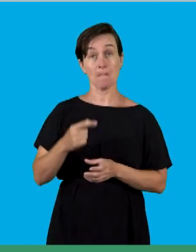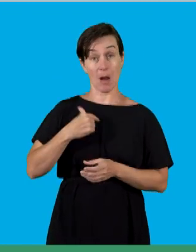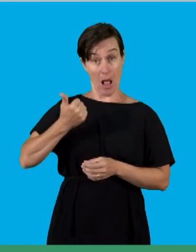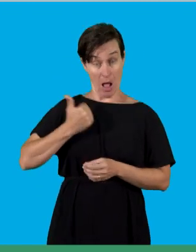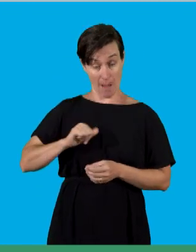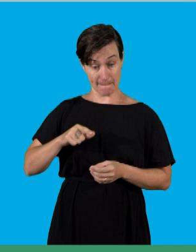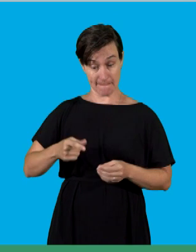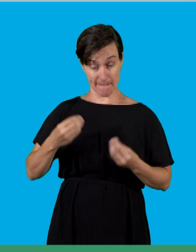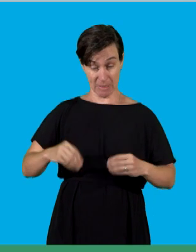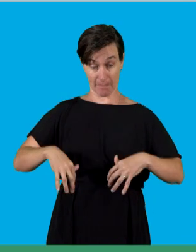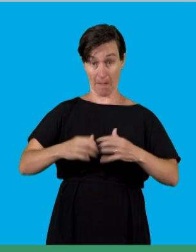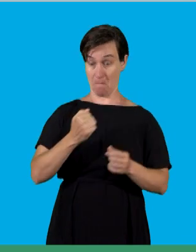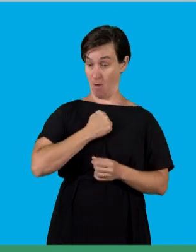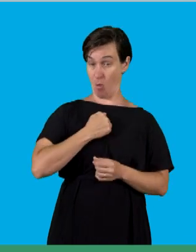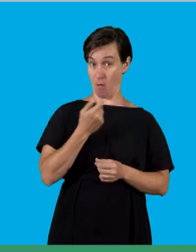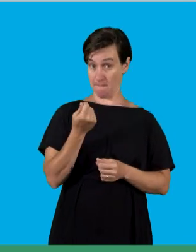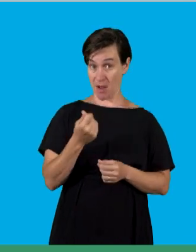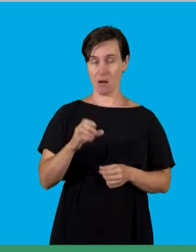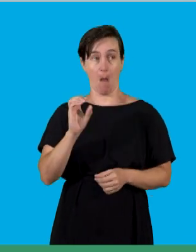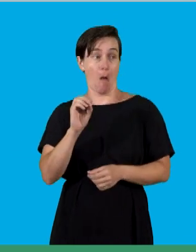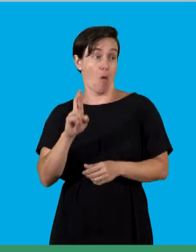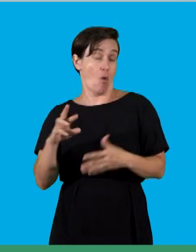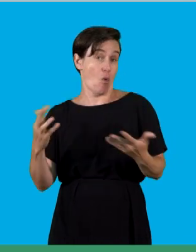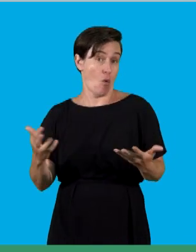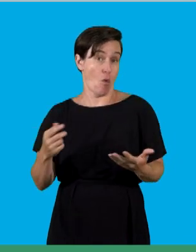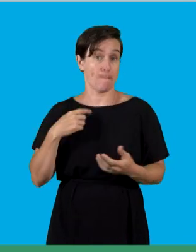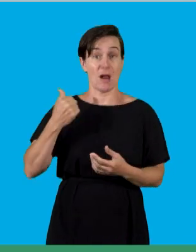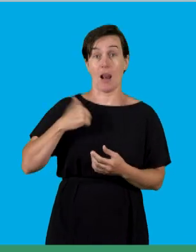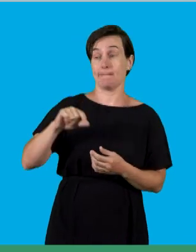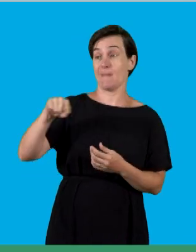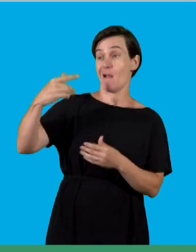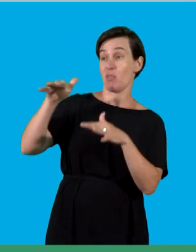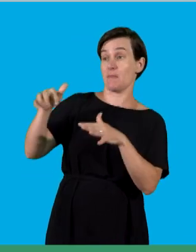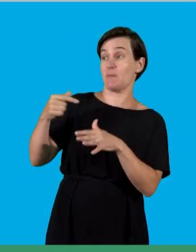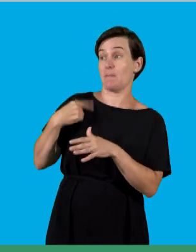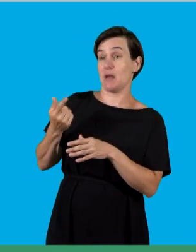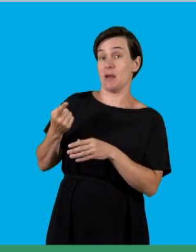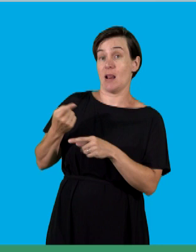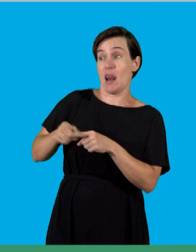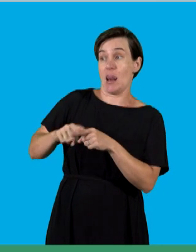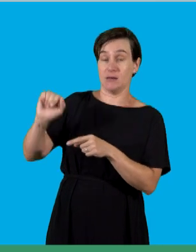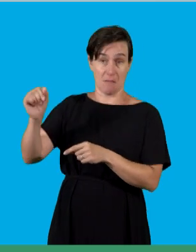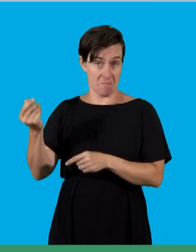Do you want to start a business with your own money, or do you want to start a business with a borrowed money?